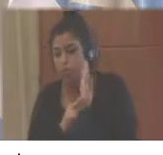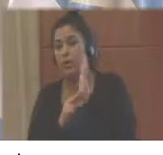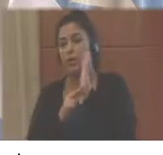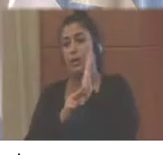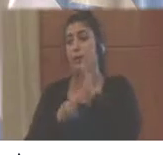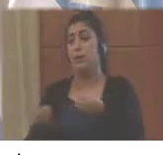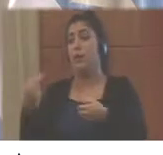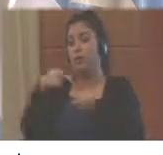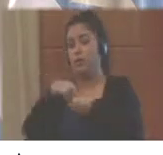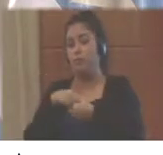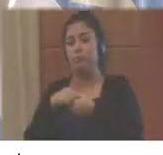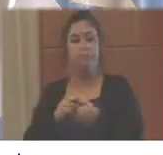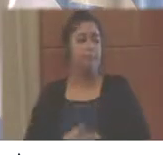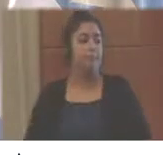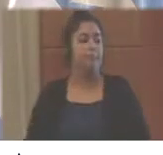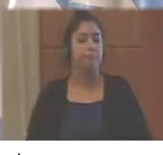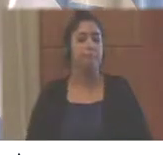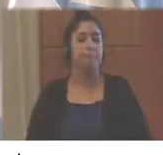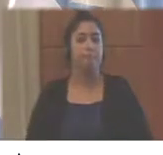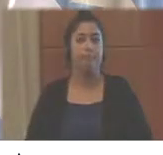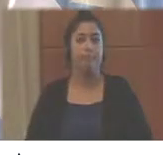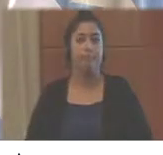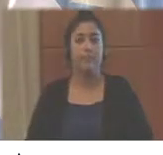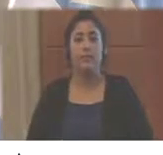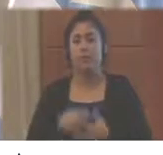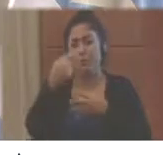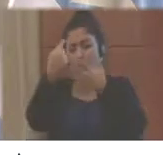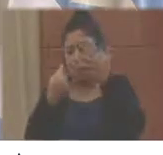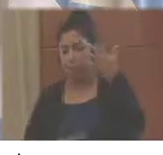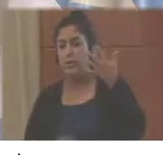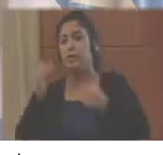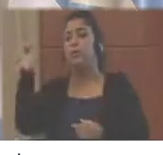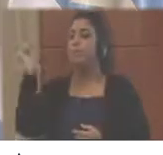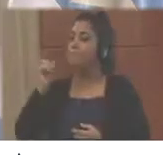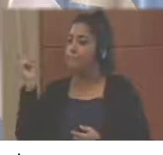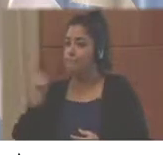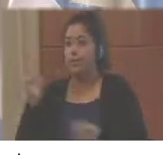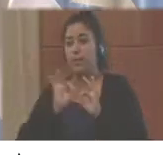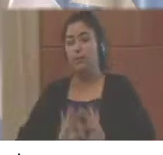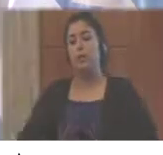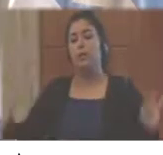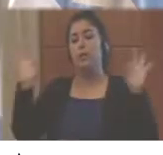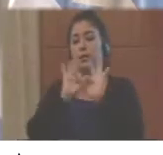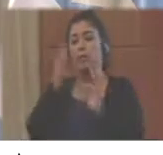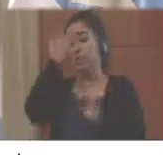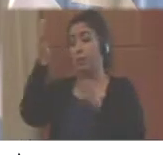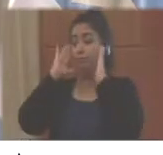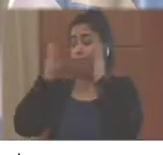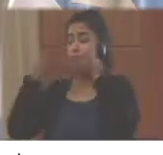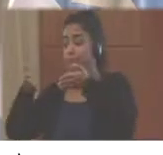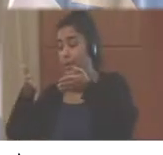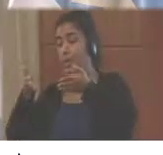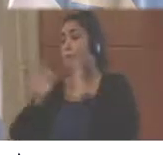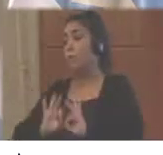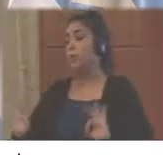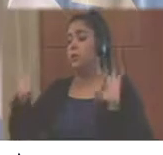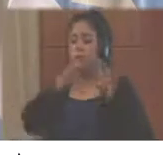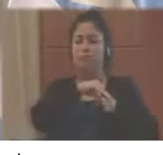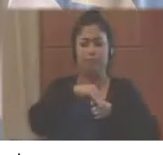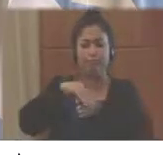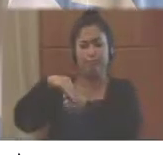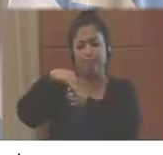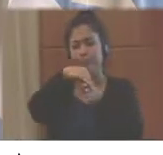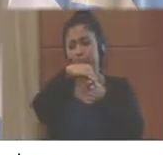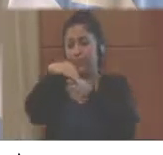of directors. This this effort arose from the commitment of the Republic of Panama to